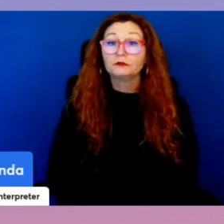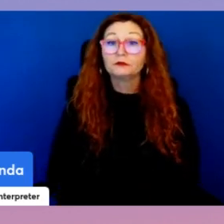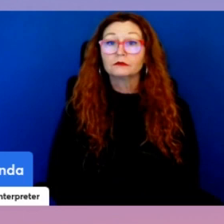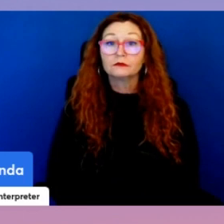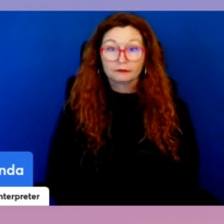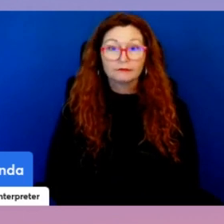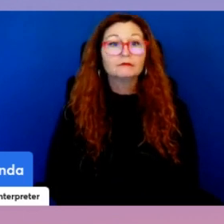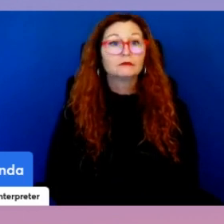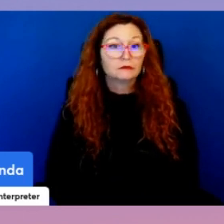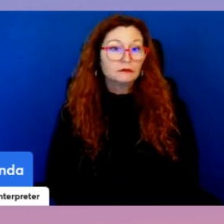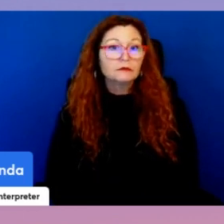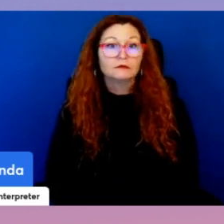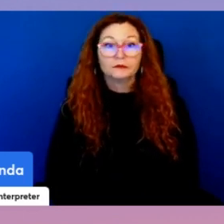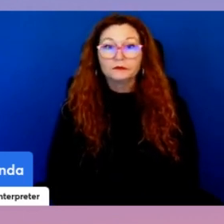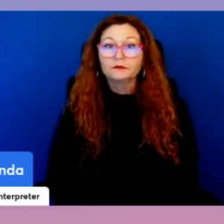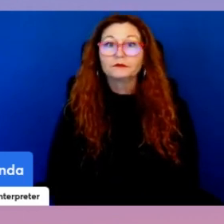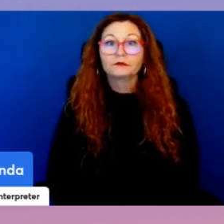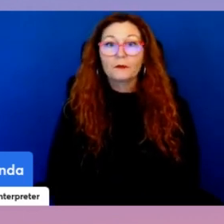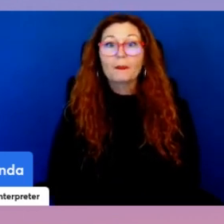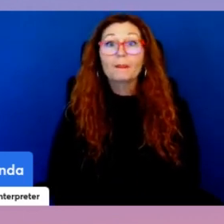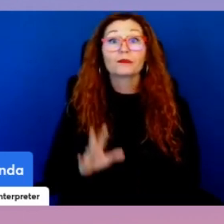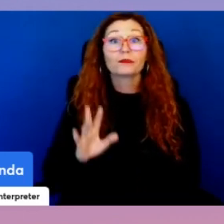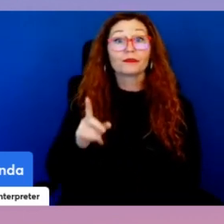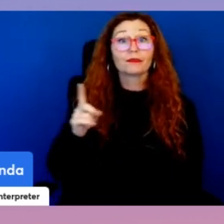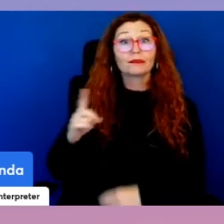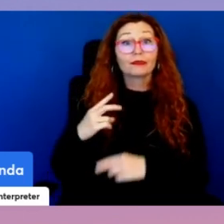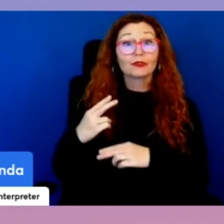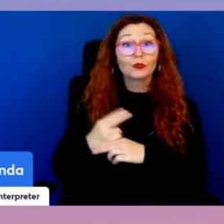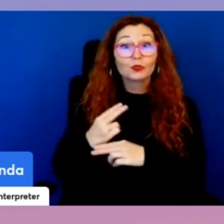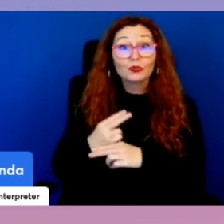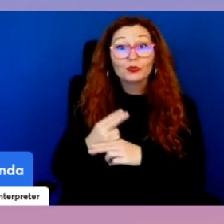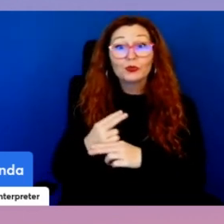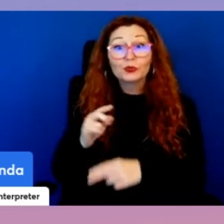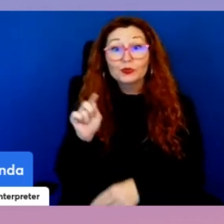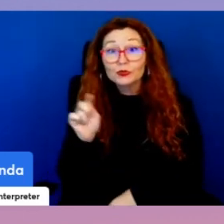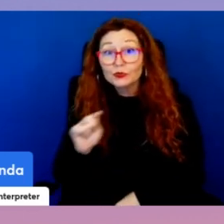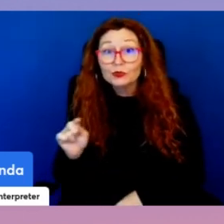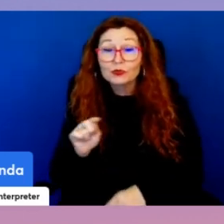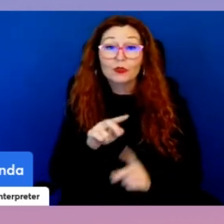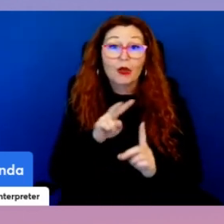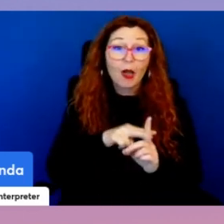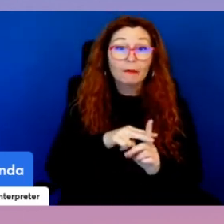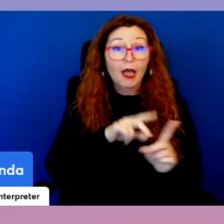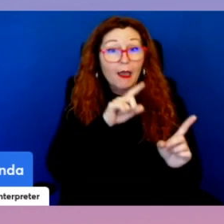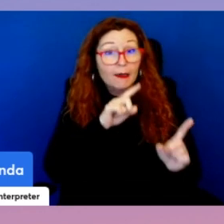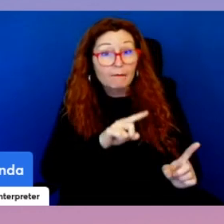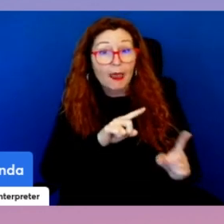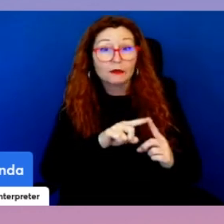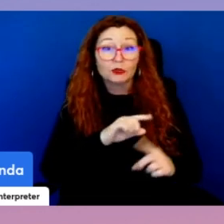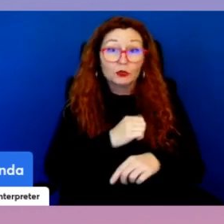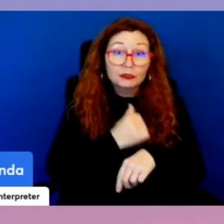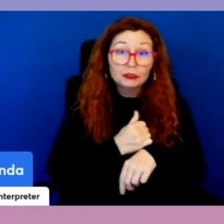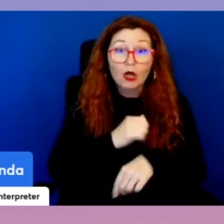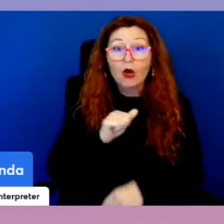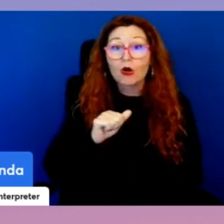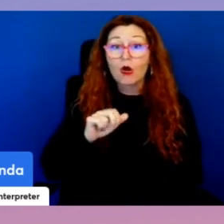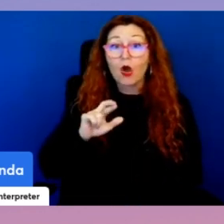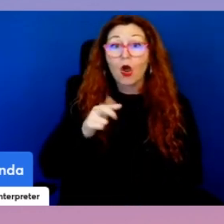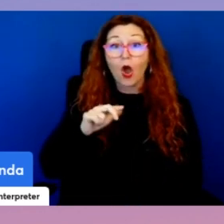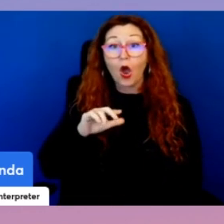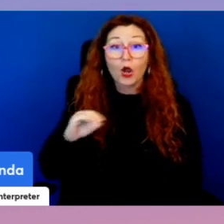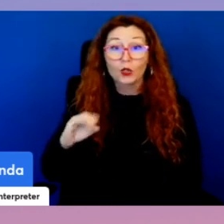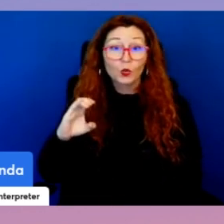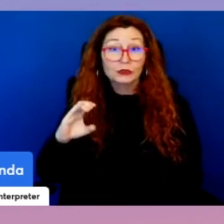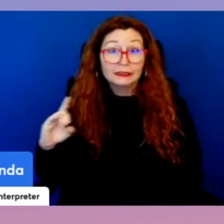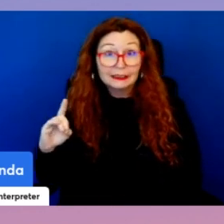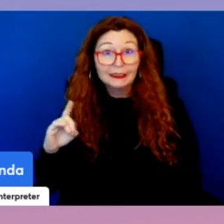All right. And we're going to use this kubectl apply command to install ArgoCD for us in that